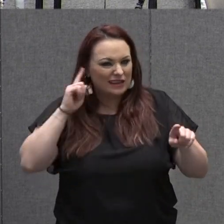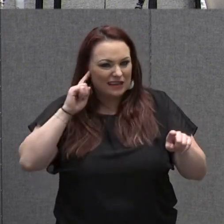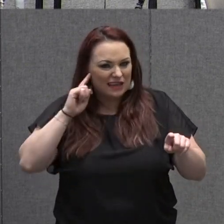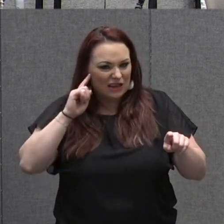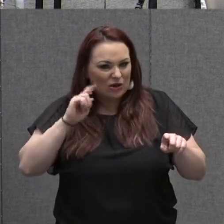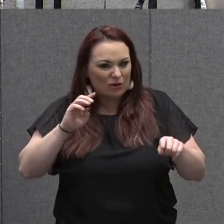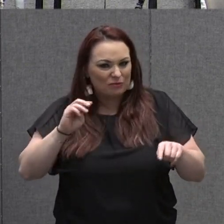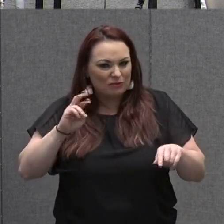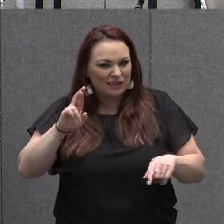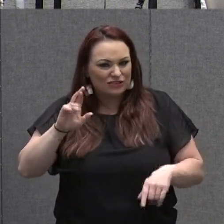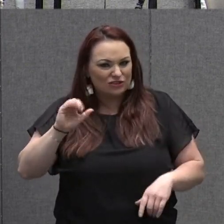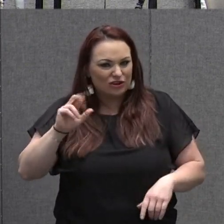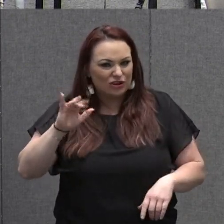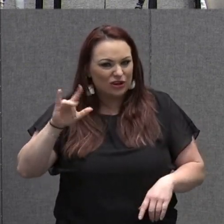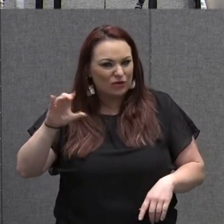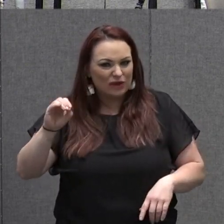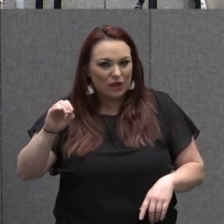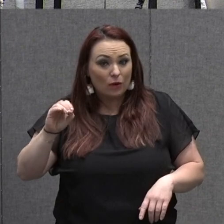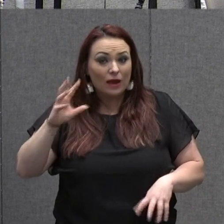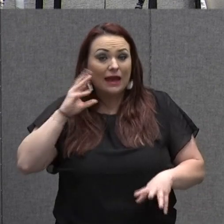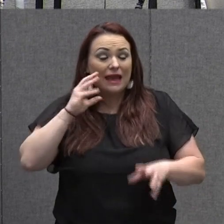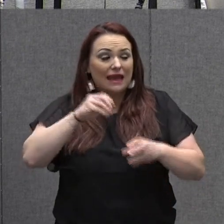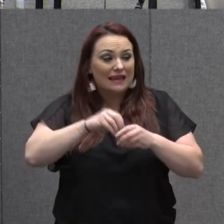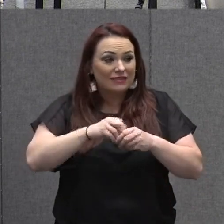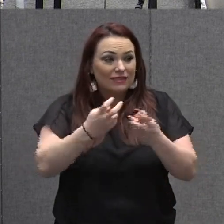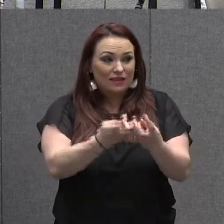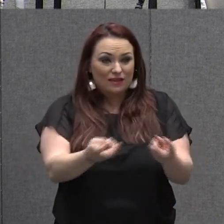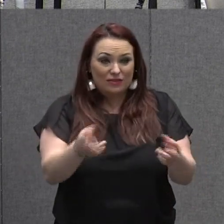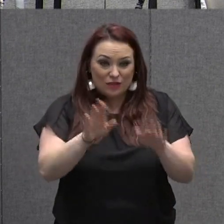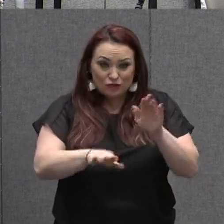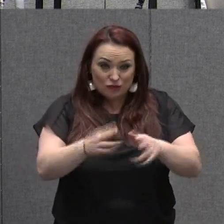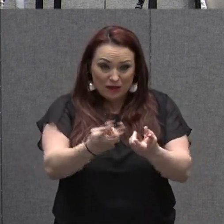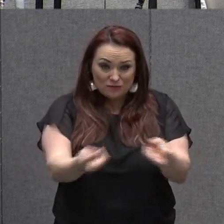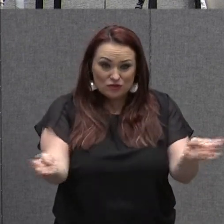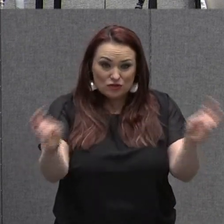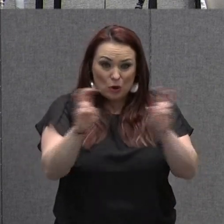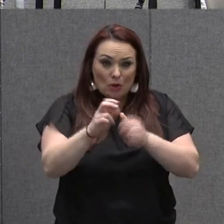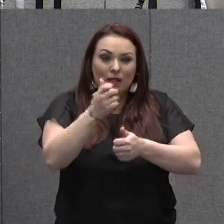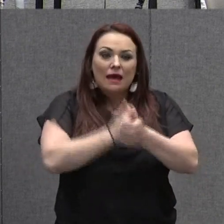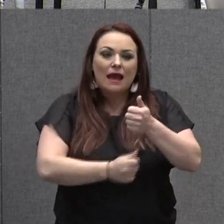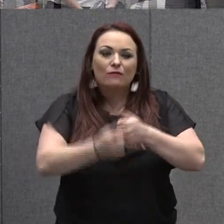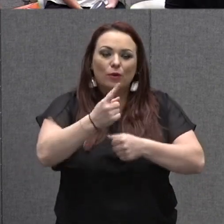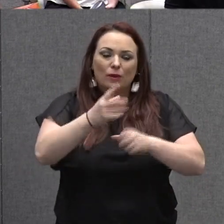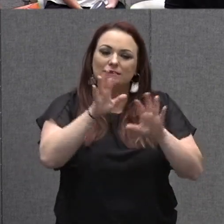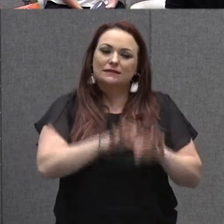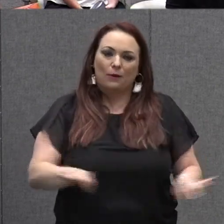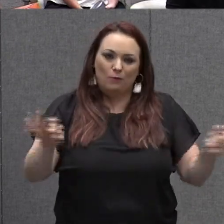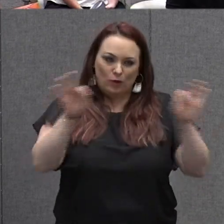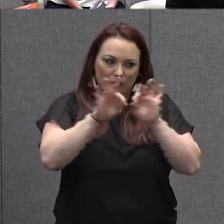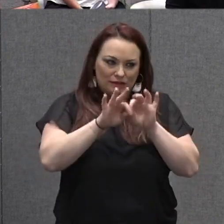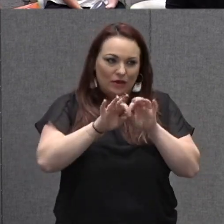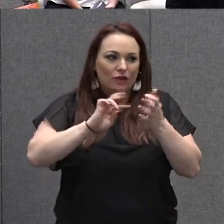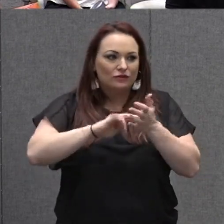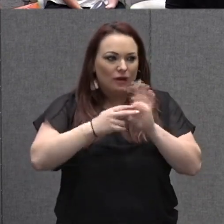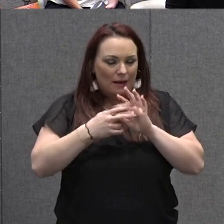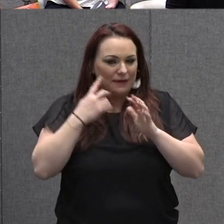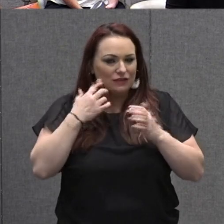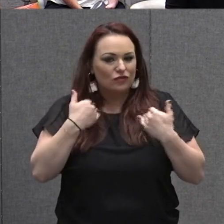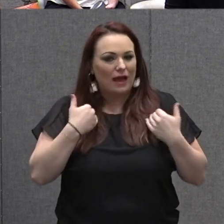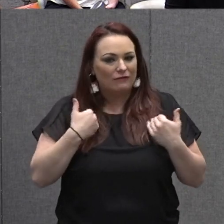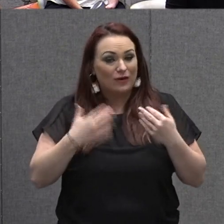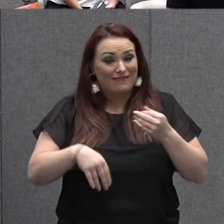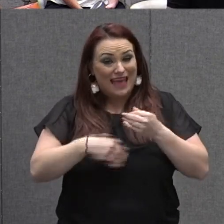anymore. In the drum circle, everybody is important. So I want to leave space for all of my friends to be able